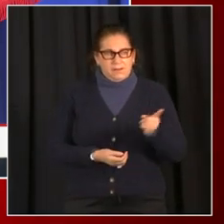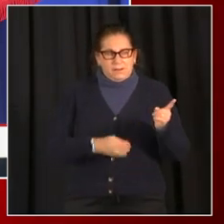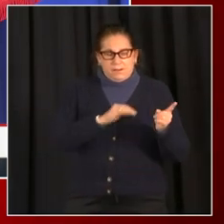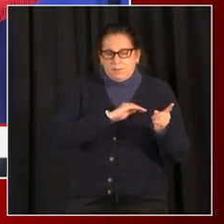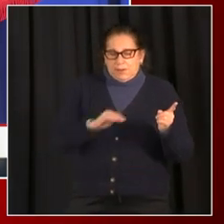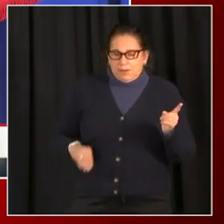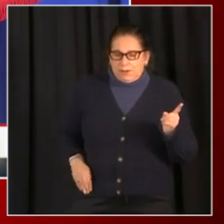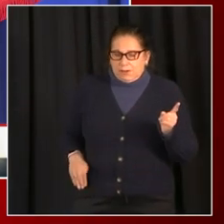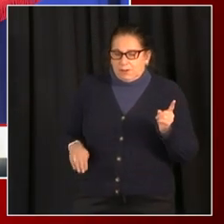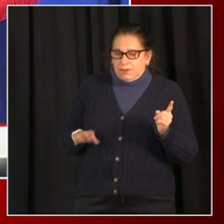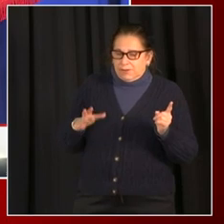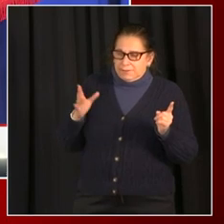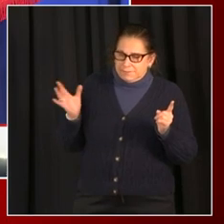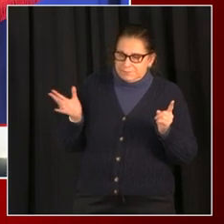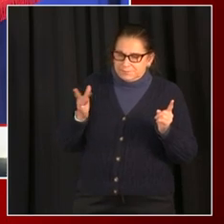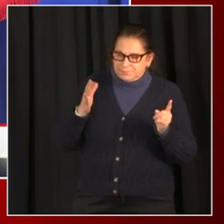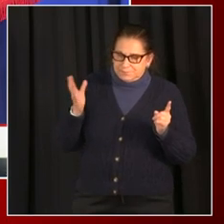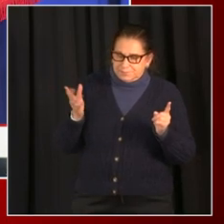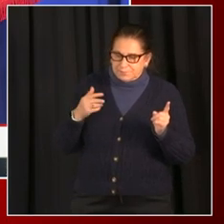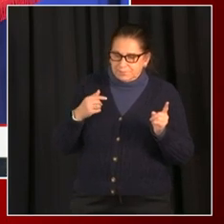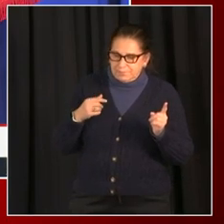I don't know that I connect the two.